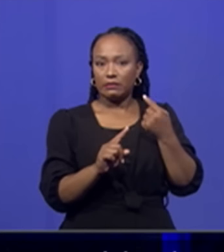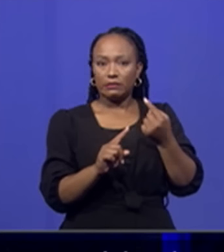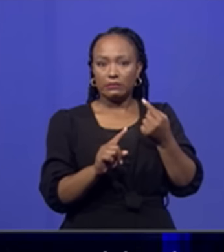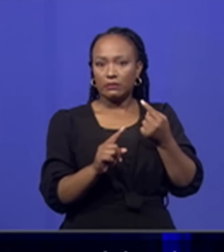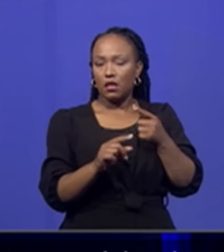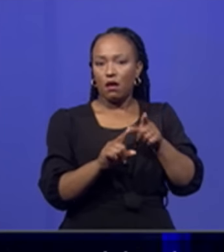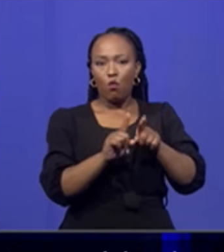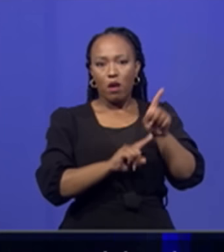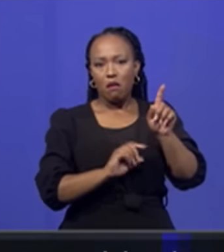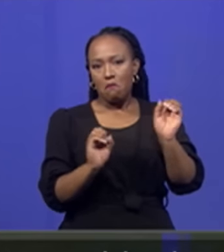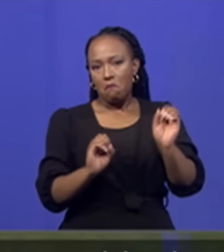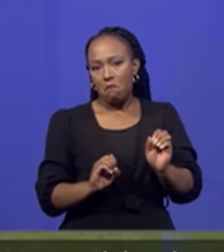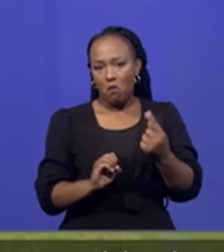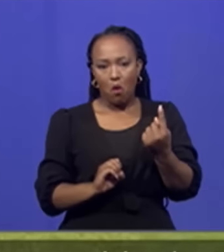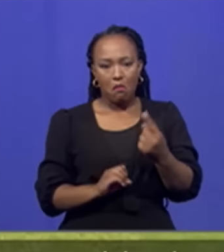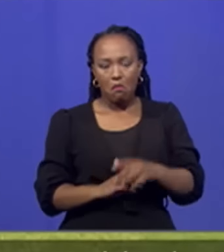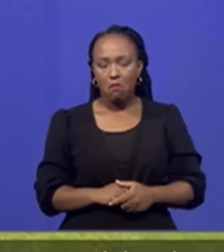tsona.